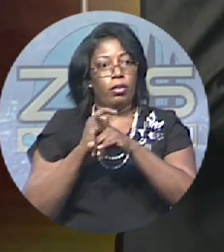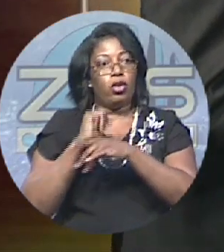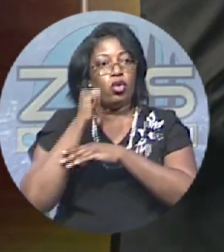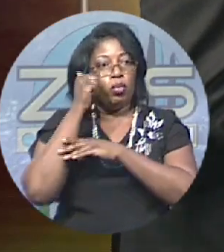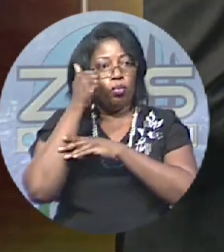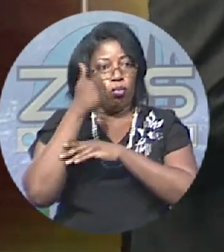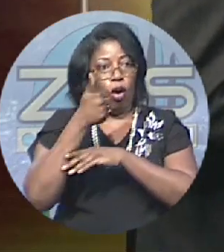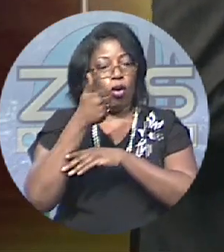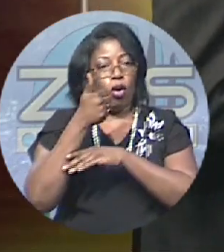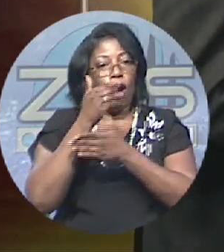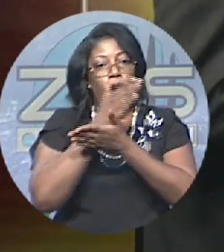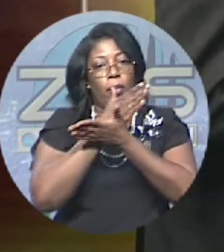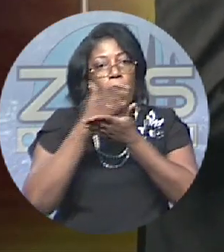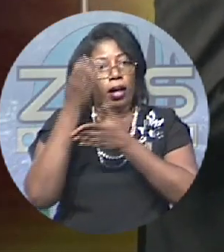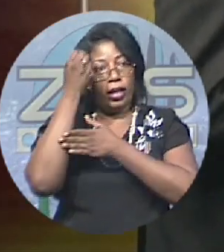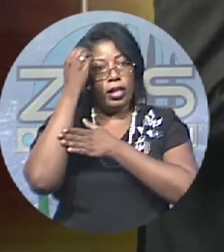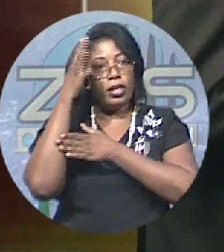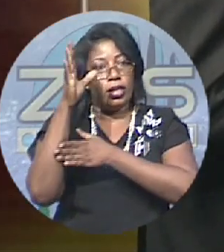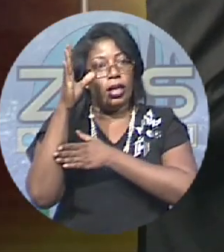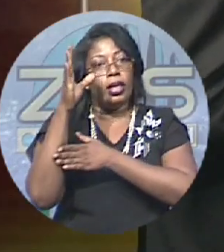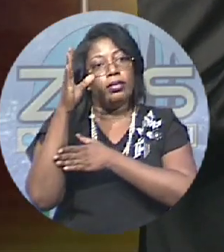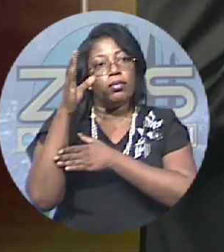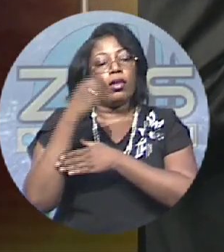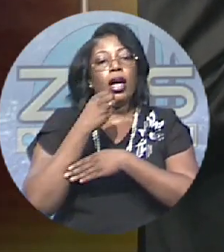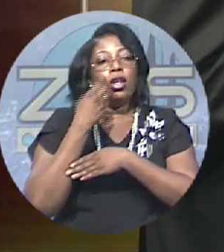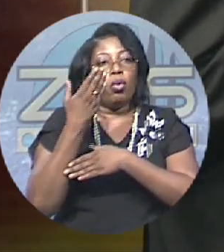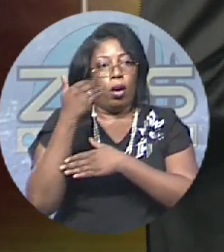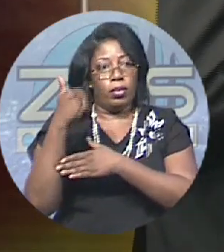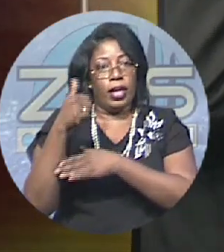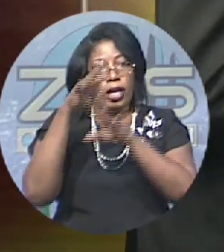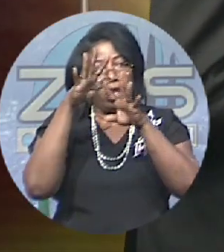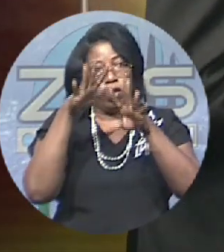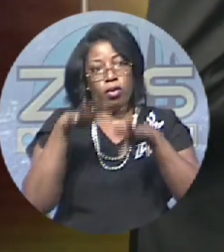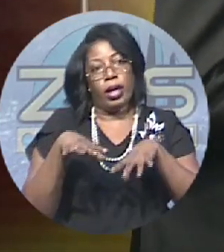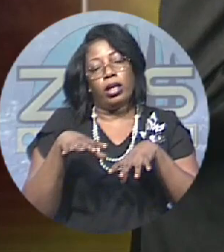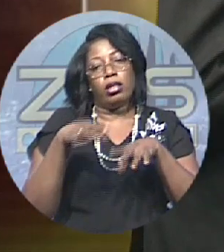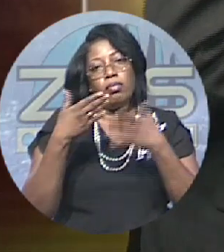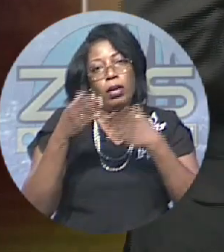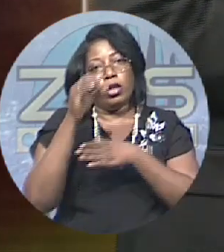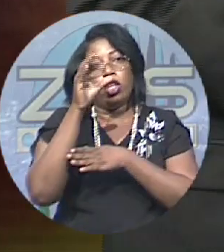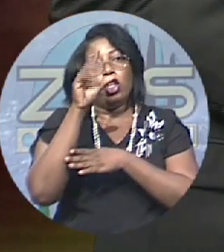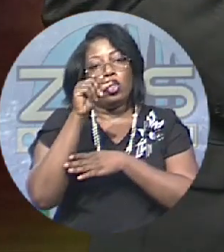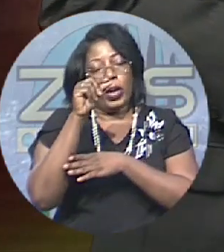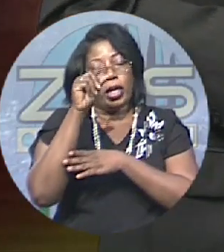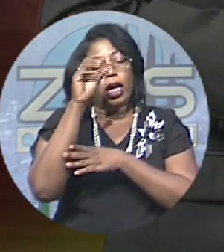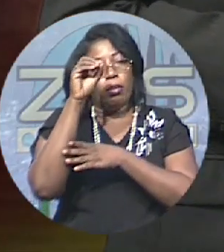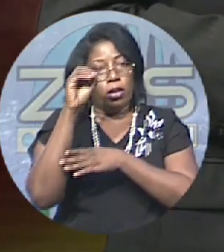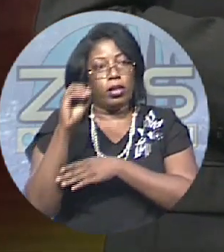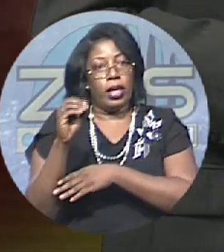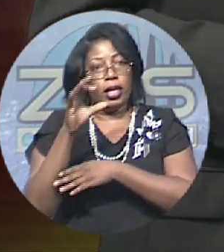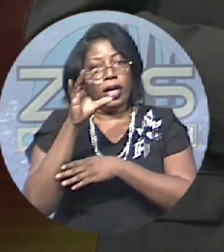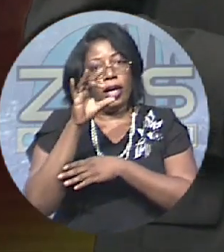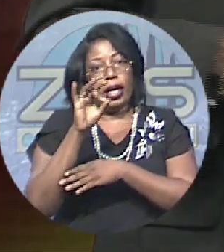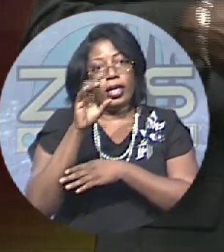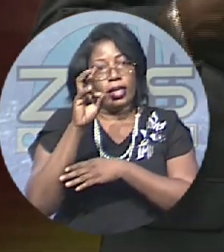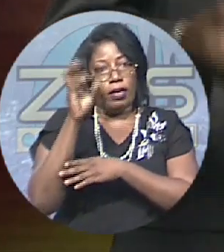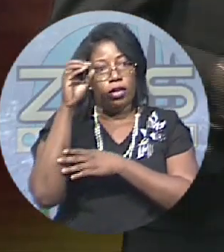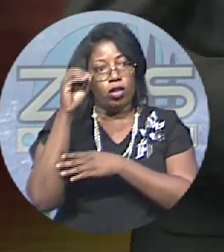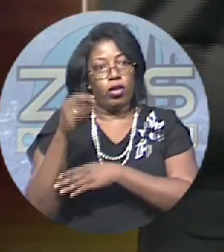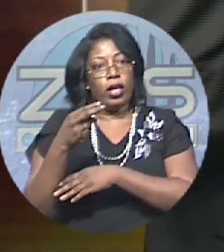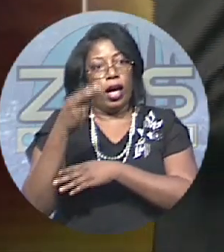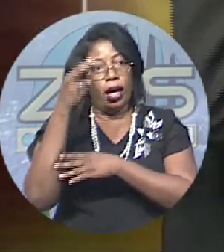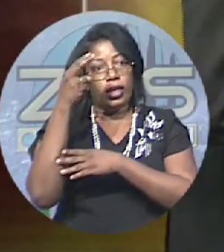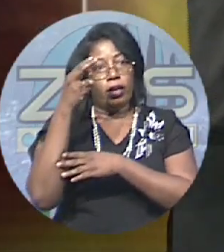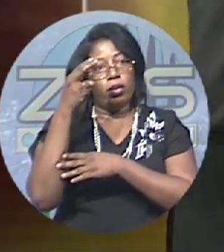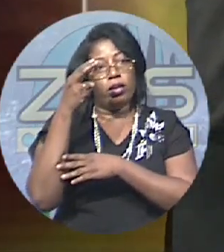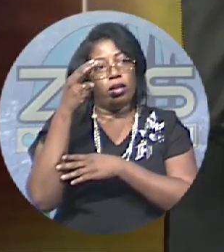tomorrow we're looking at partly sunny, somewhat on the warm side, rain chance about 20%, 87 degrees for your high temperature, and your